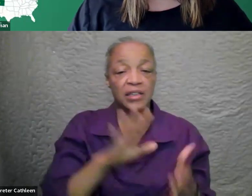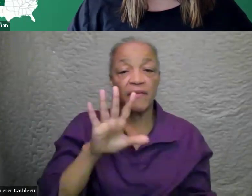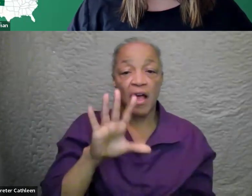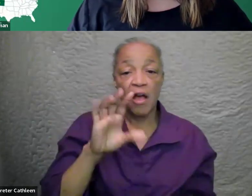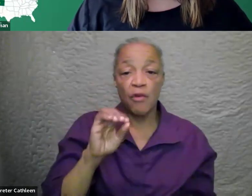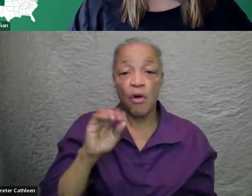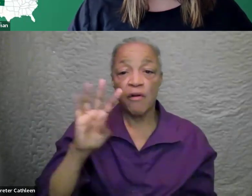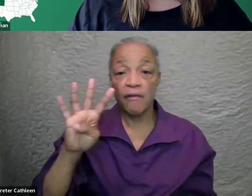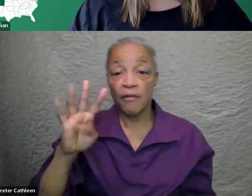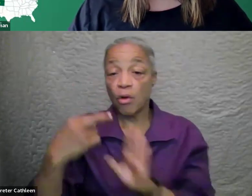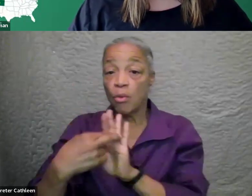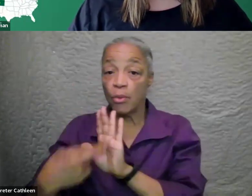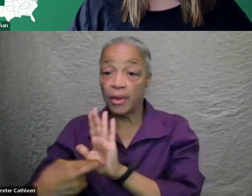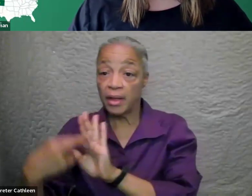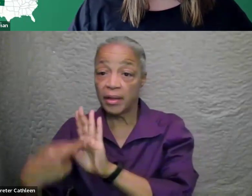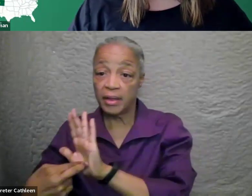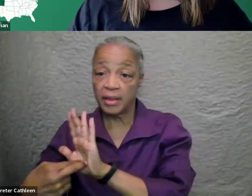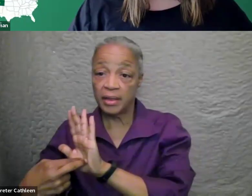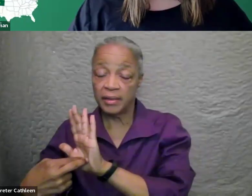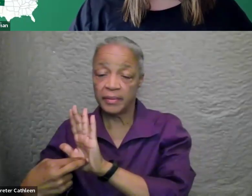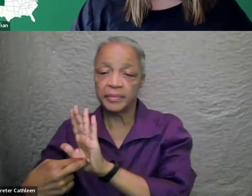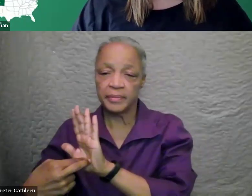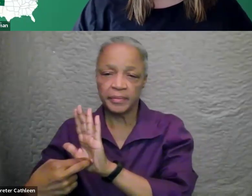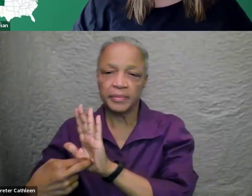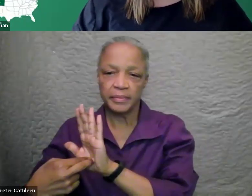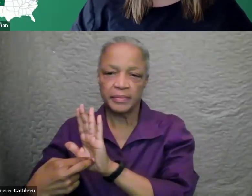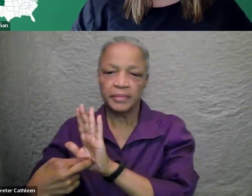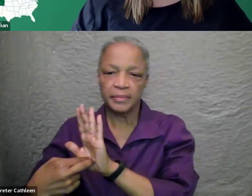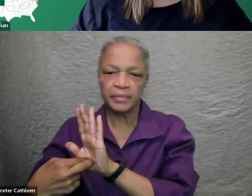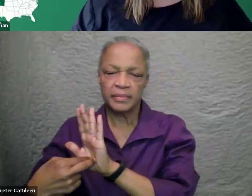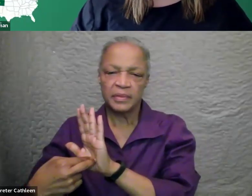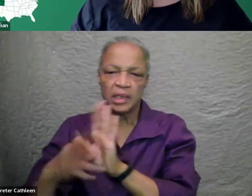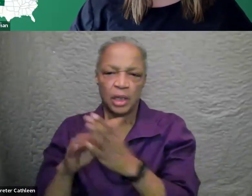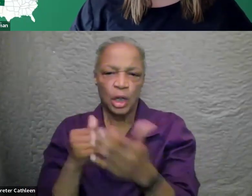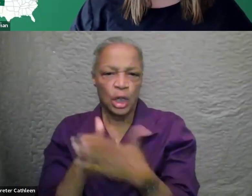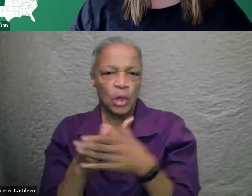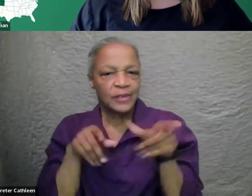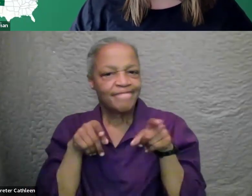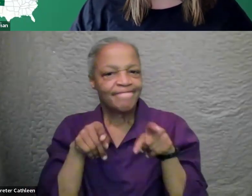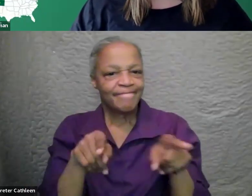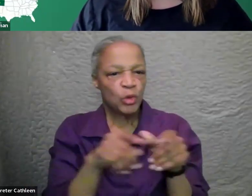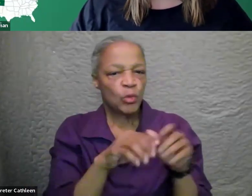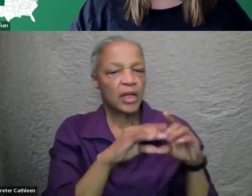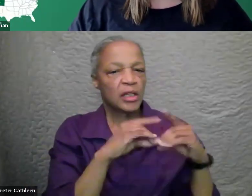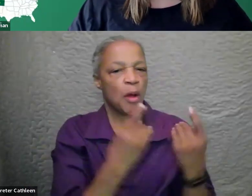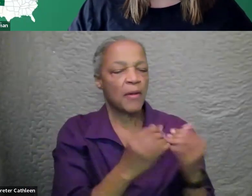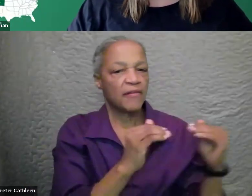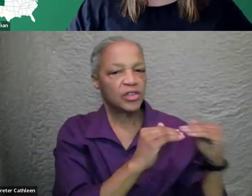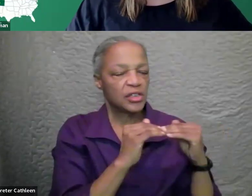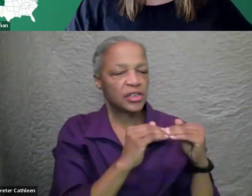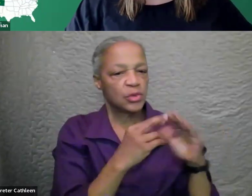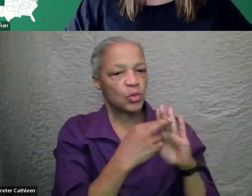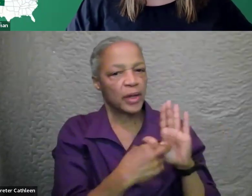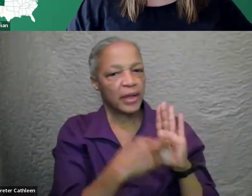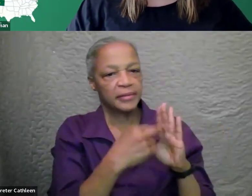504 regulations, and they're very closely aligned with the Department of Justice's